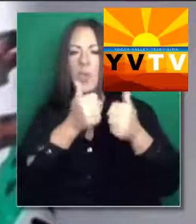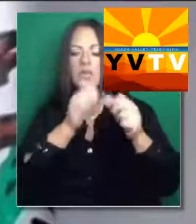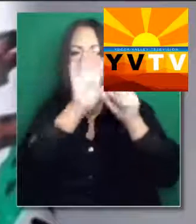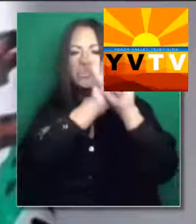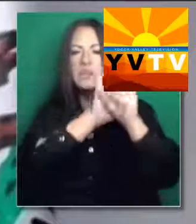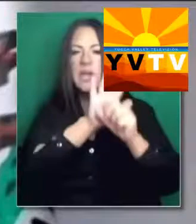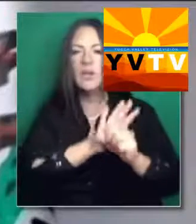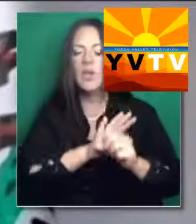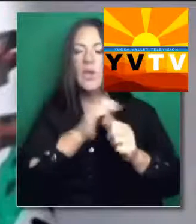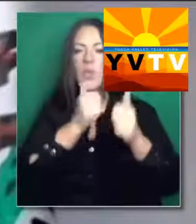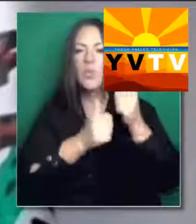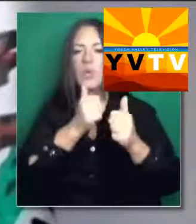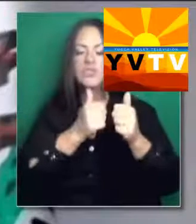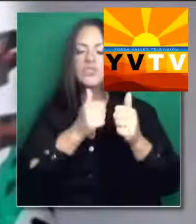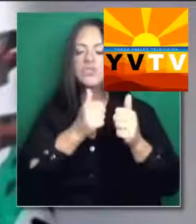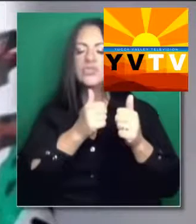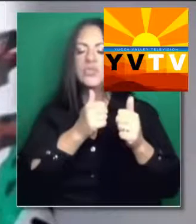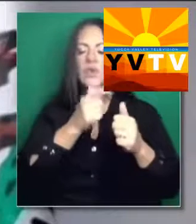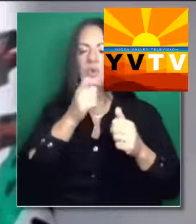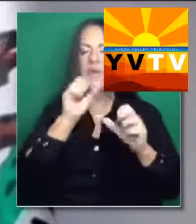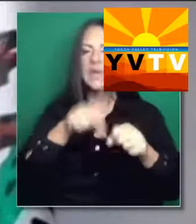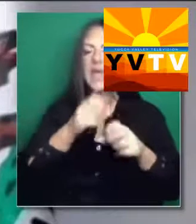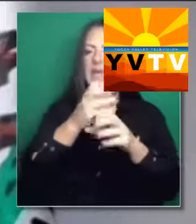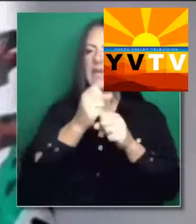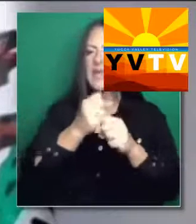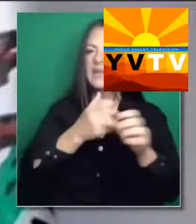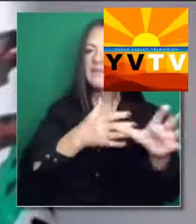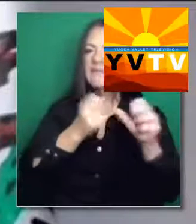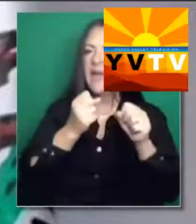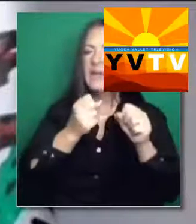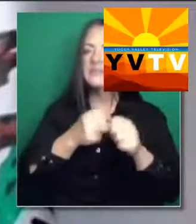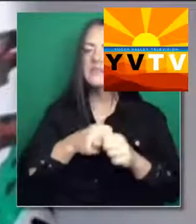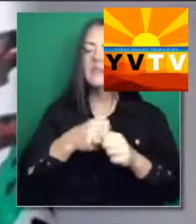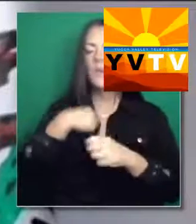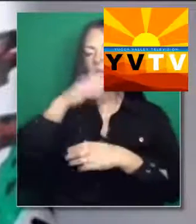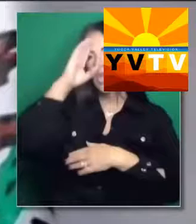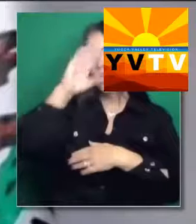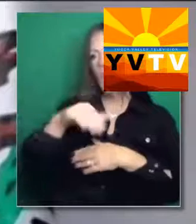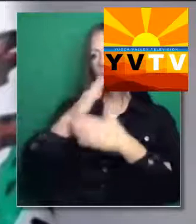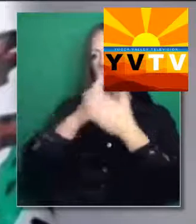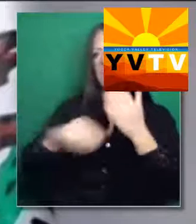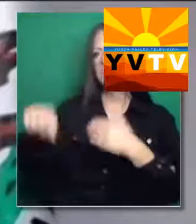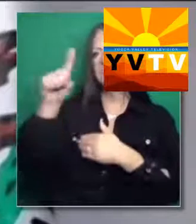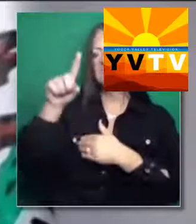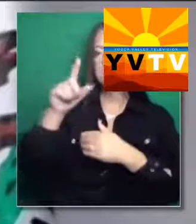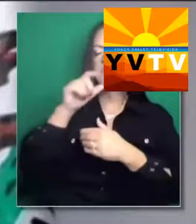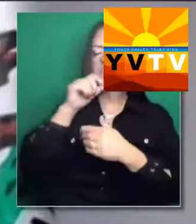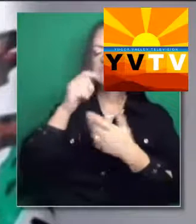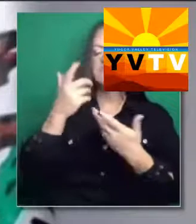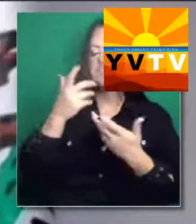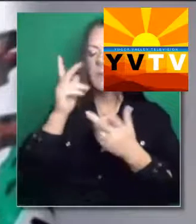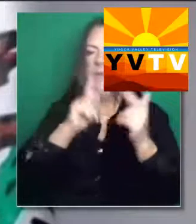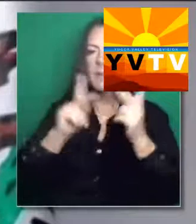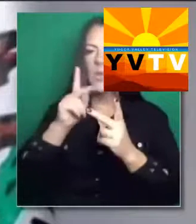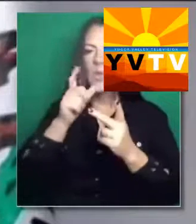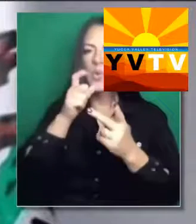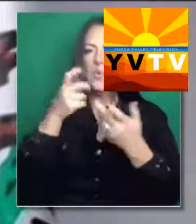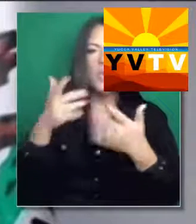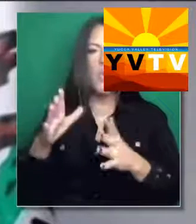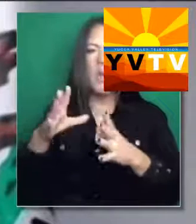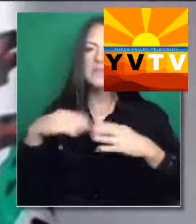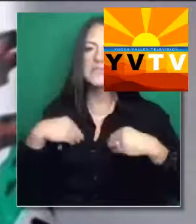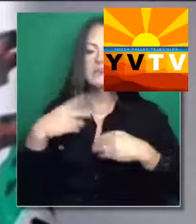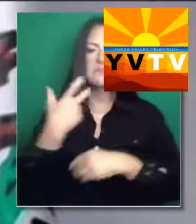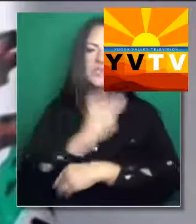California a shortage of individuals who are interested in being vaccinated, and certainly no shortage of people who are